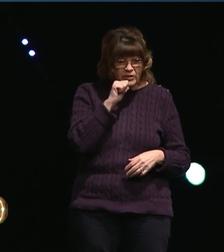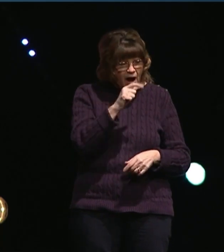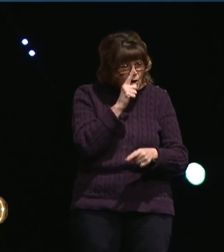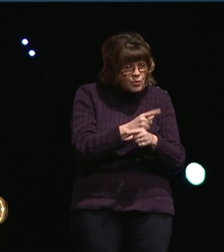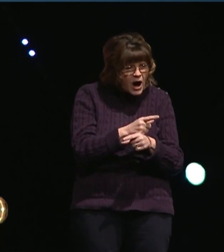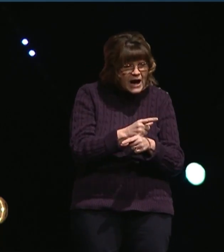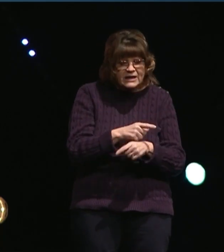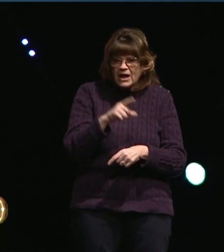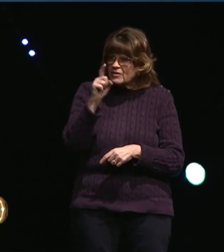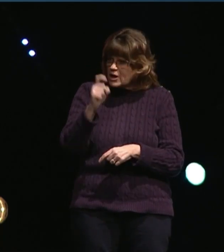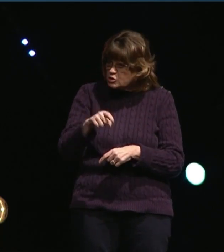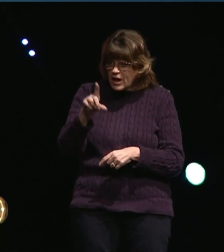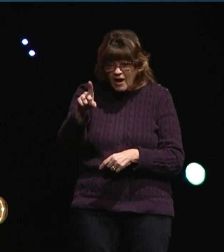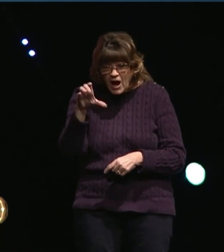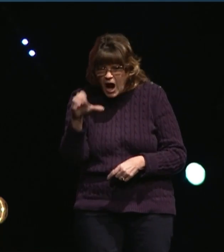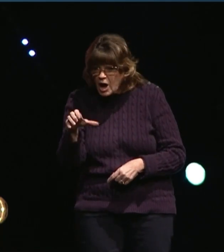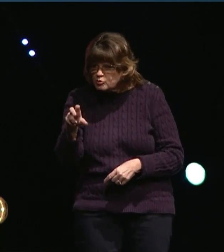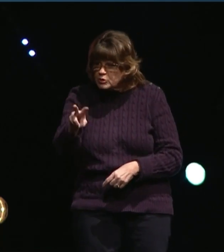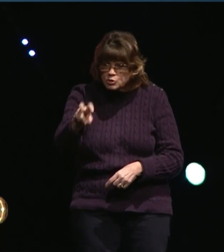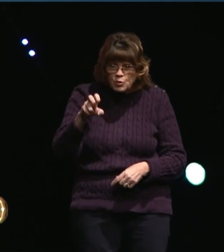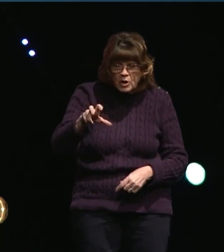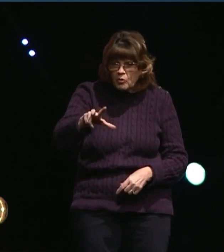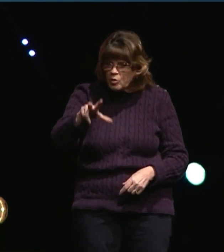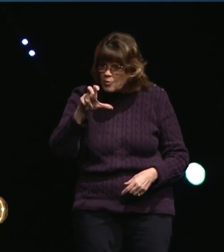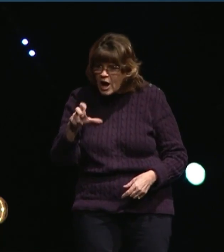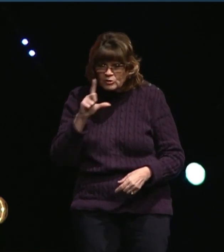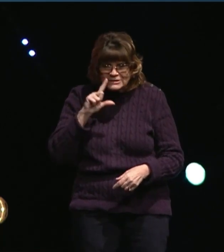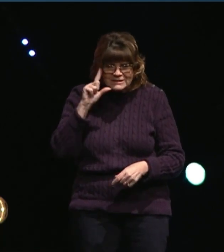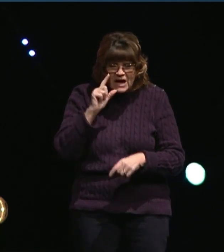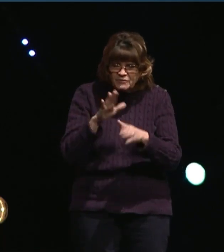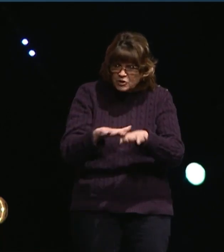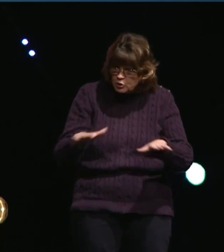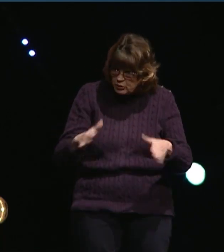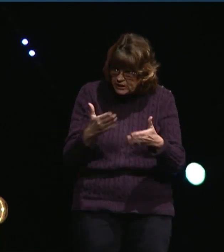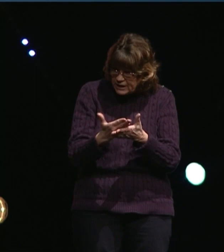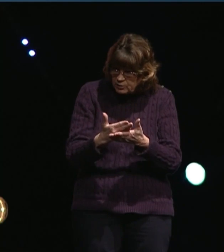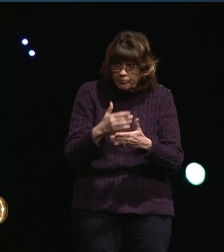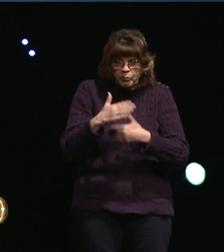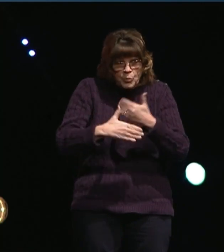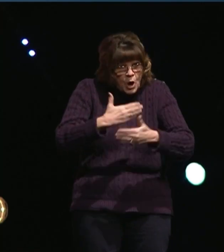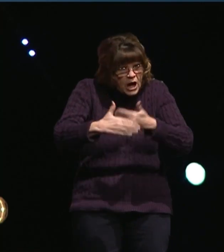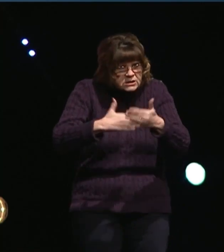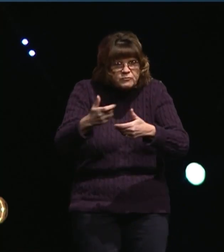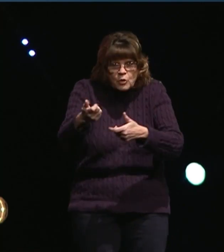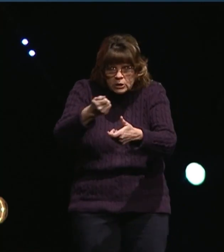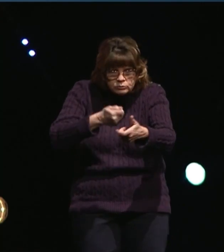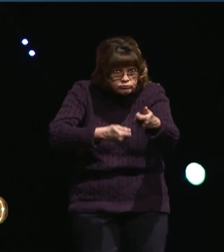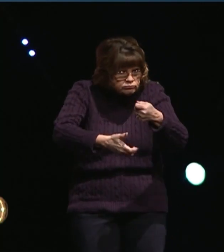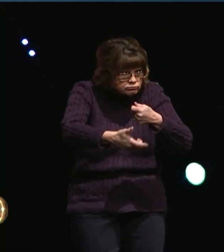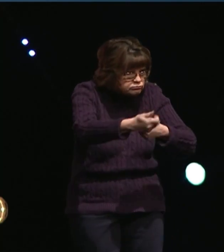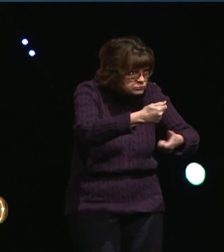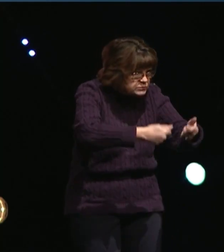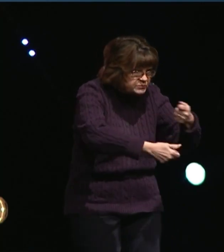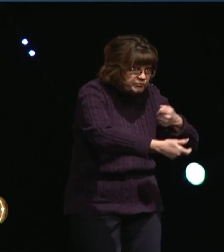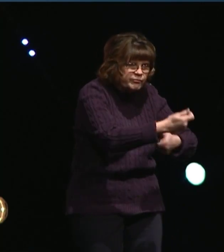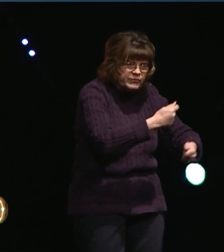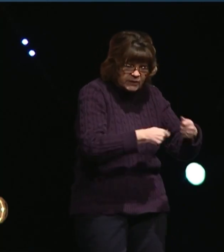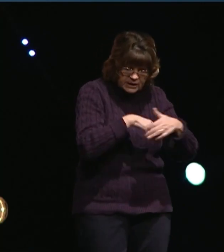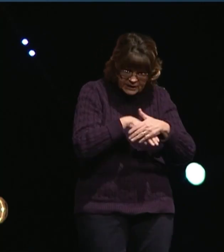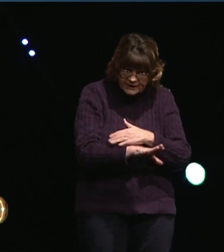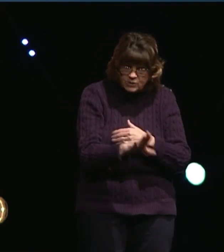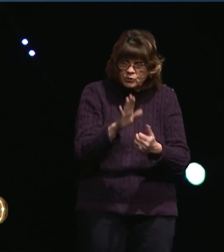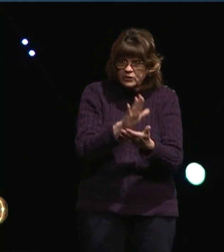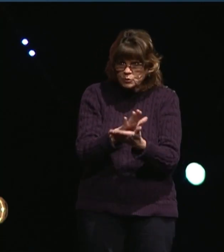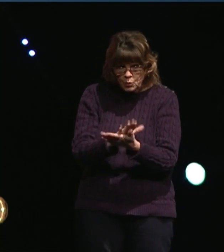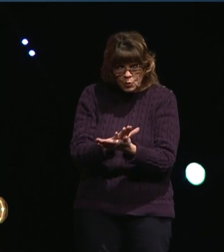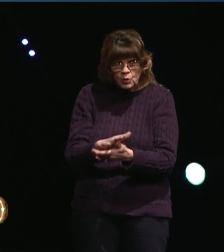got to have hundreds and hundreds of deaf children here. And so we began the process of trying to bring these deaf children down into